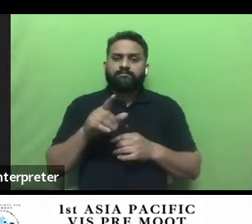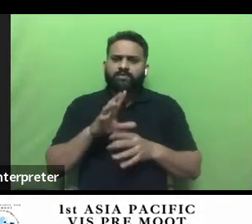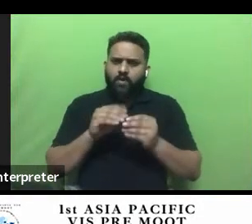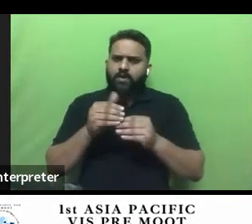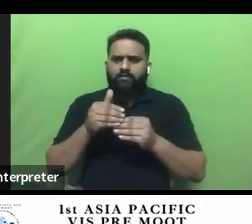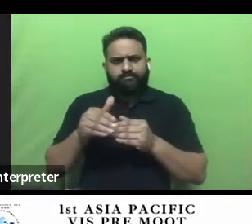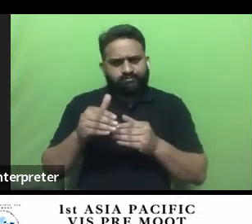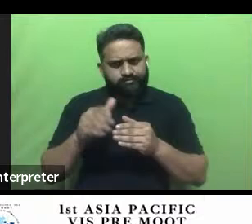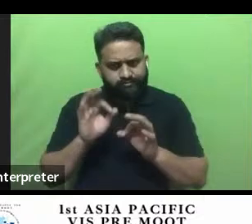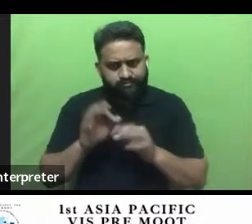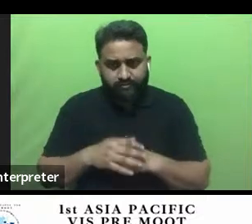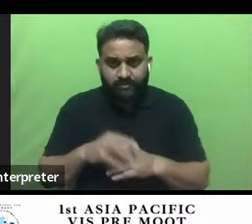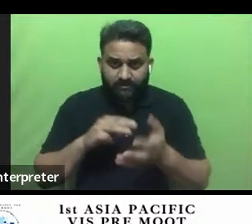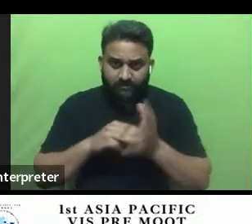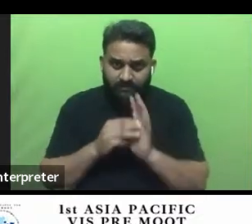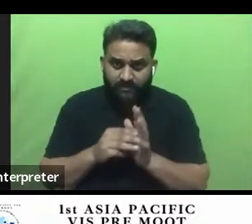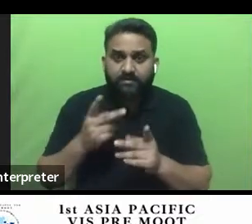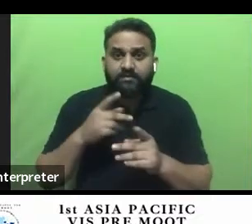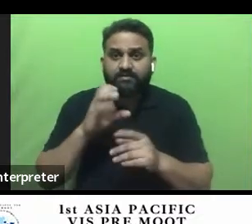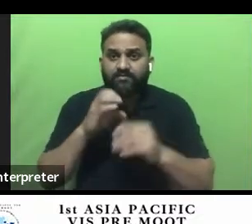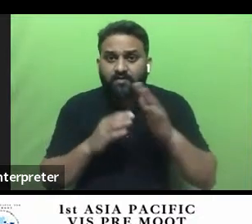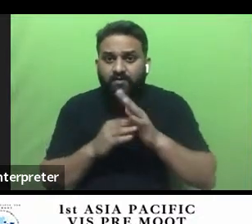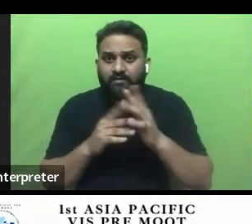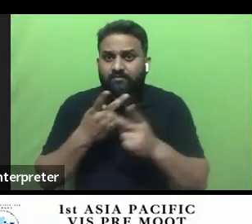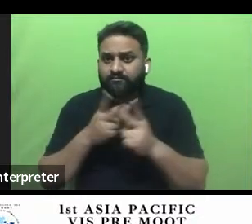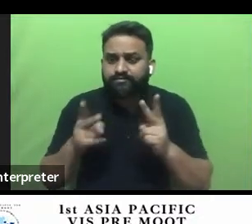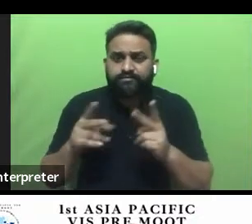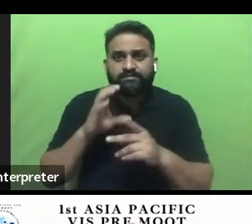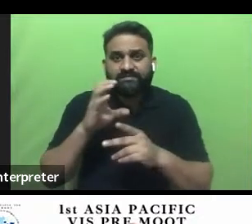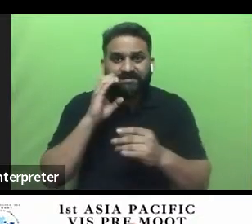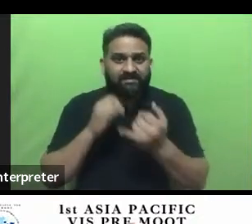even upon avoidance of the contract under the CISG.